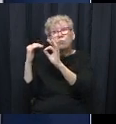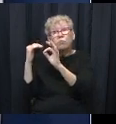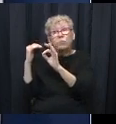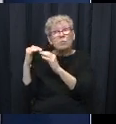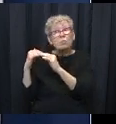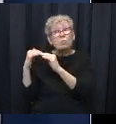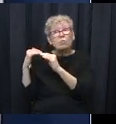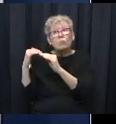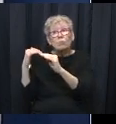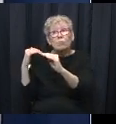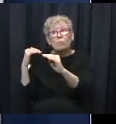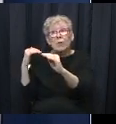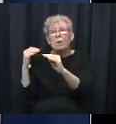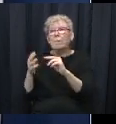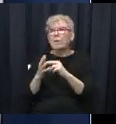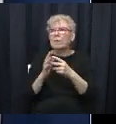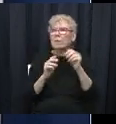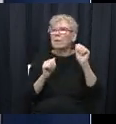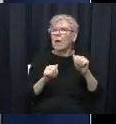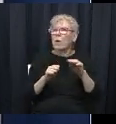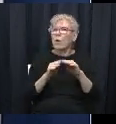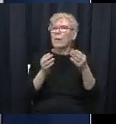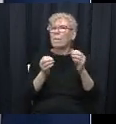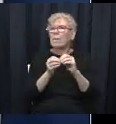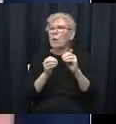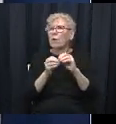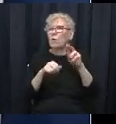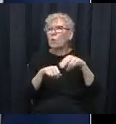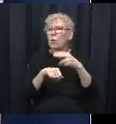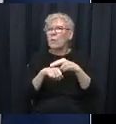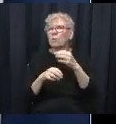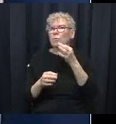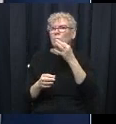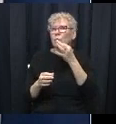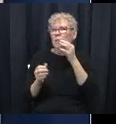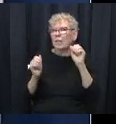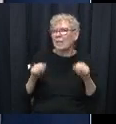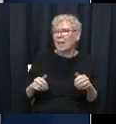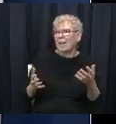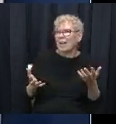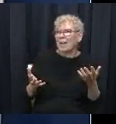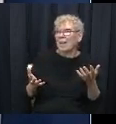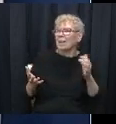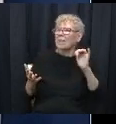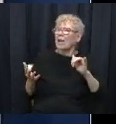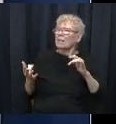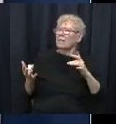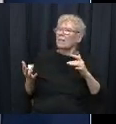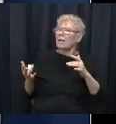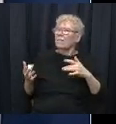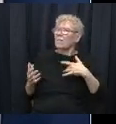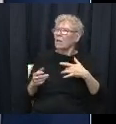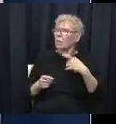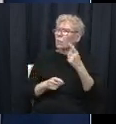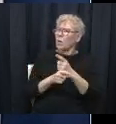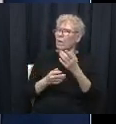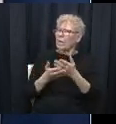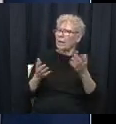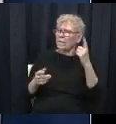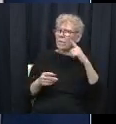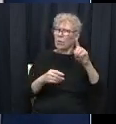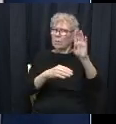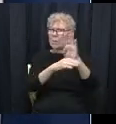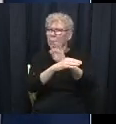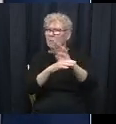it's the right thing to do. It's the right thing to do in your business, to do everything you can to be able to protect your employees and